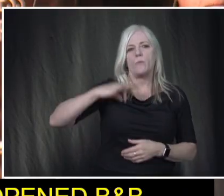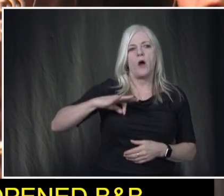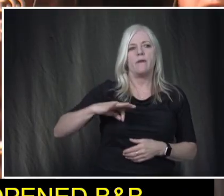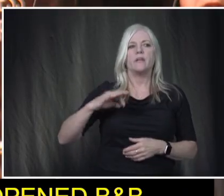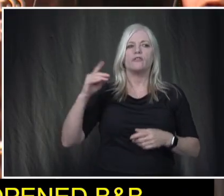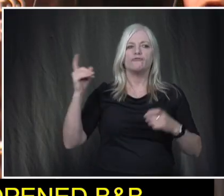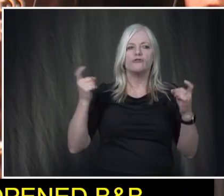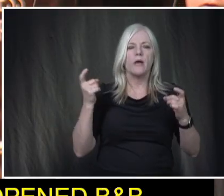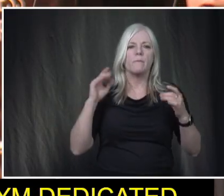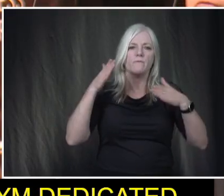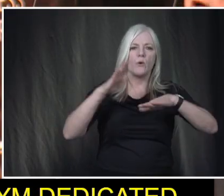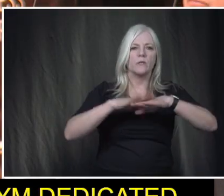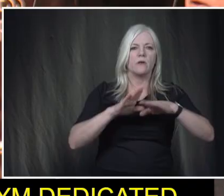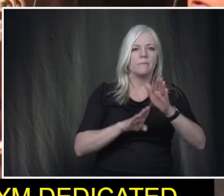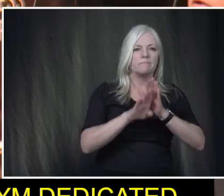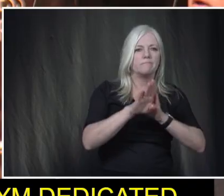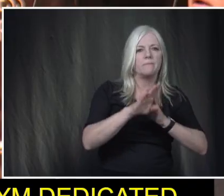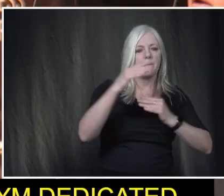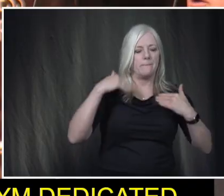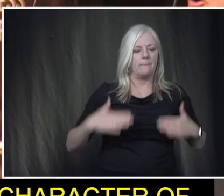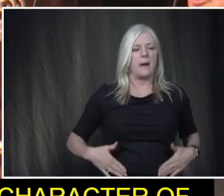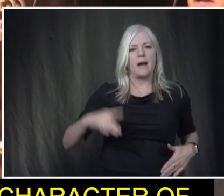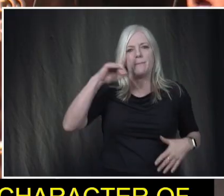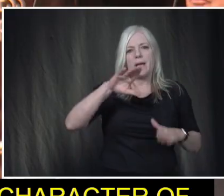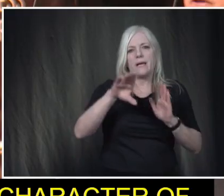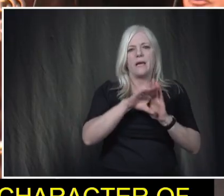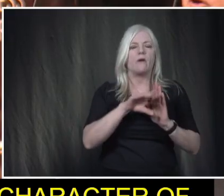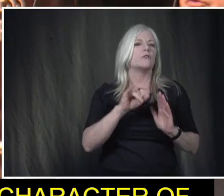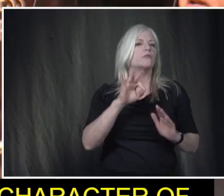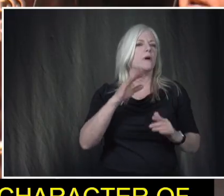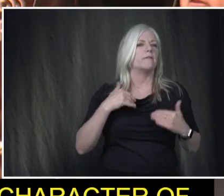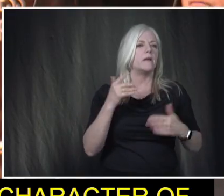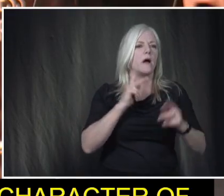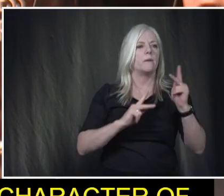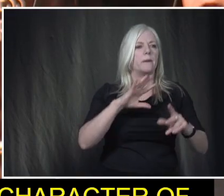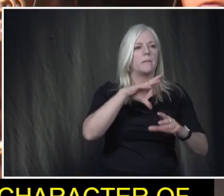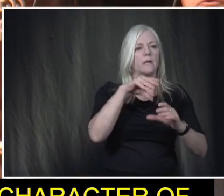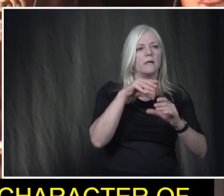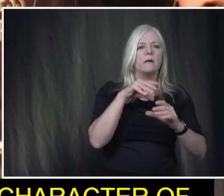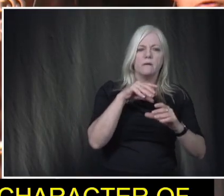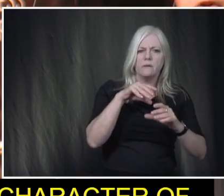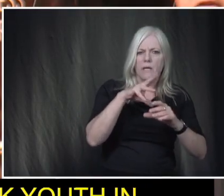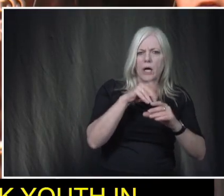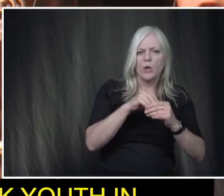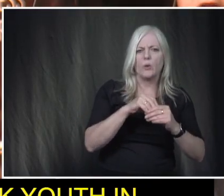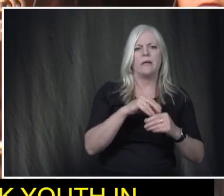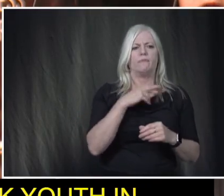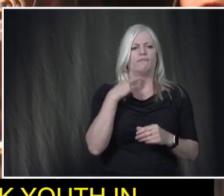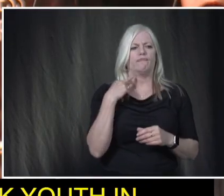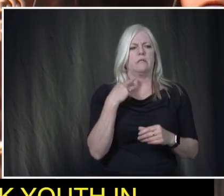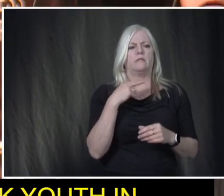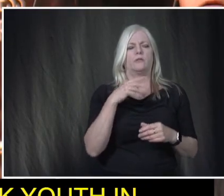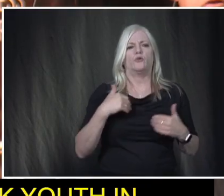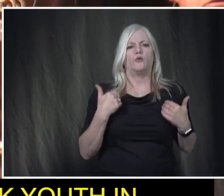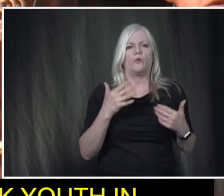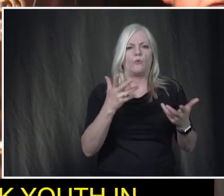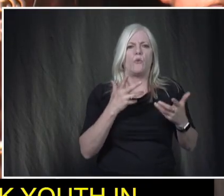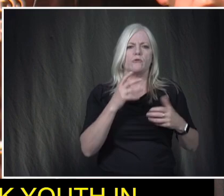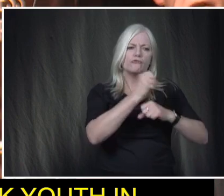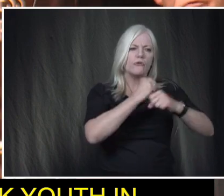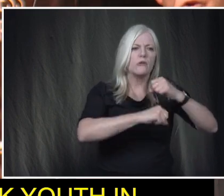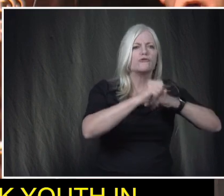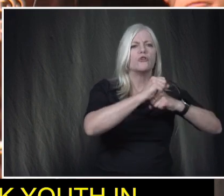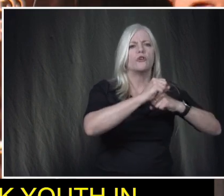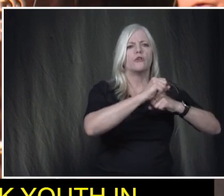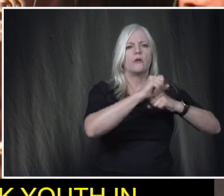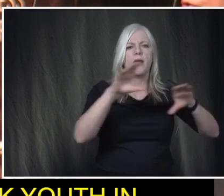the mind, and the character of young people, including at-risk youth in need of positive, structured activities. It's a safe